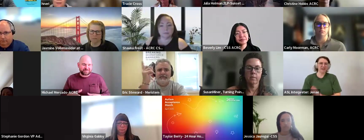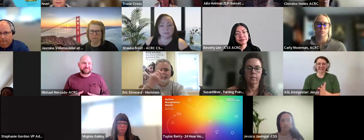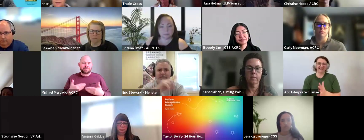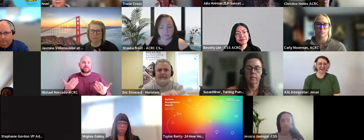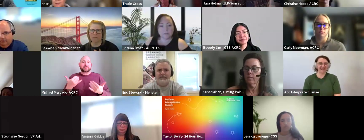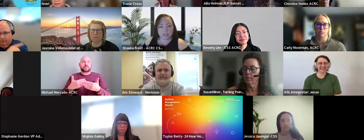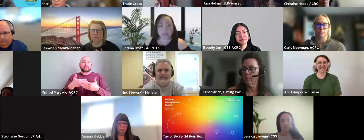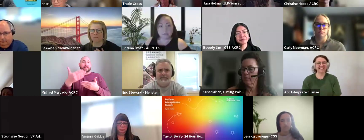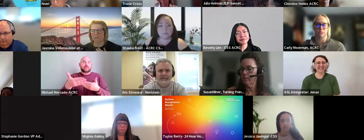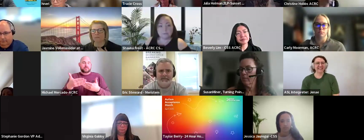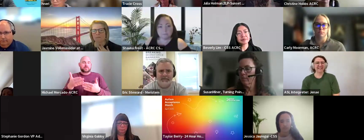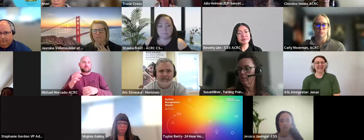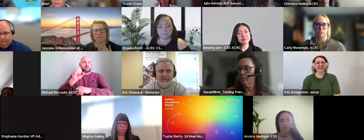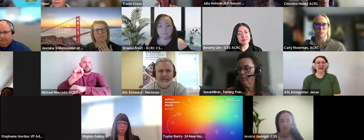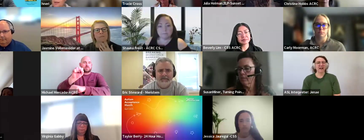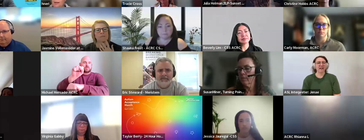Yeah, pretty easy, right?